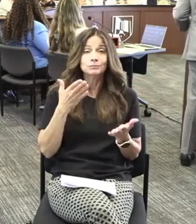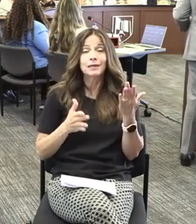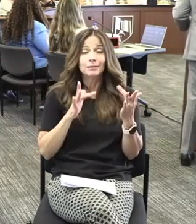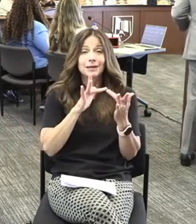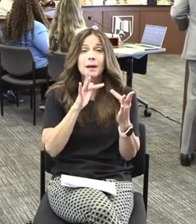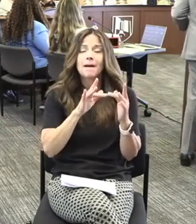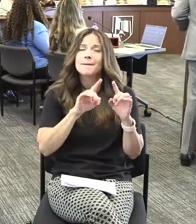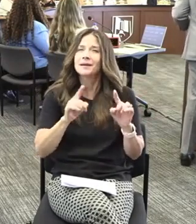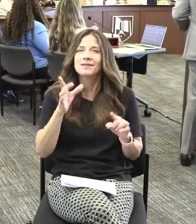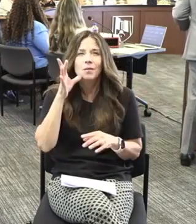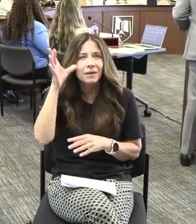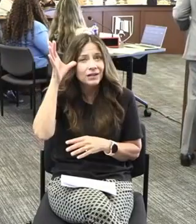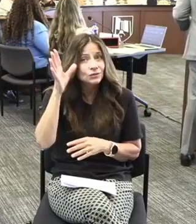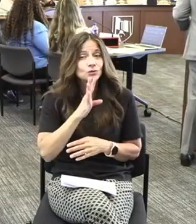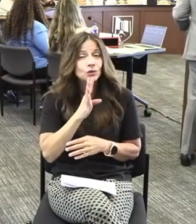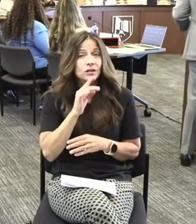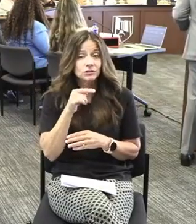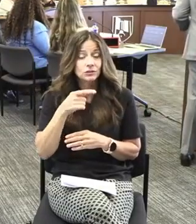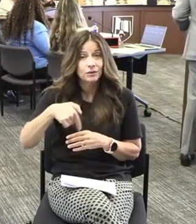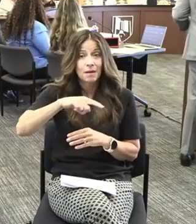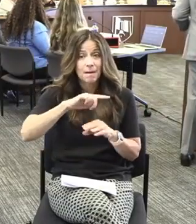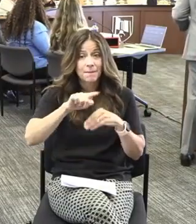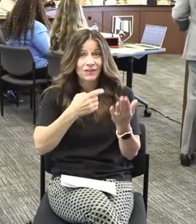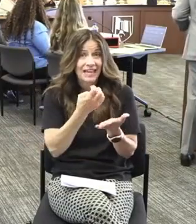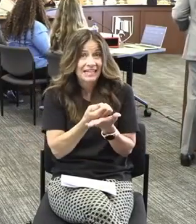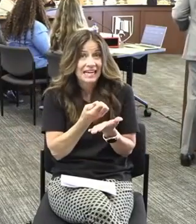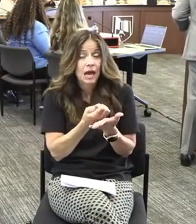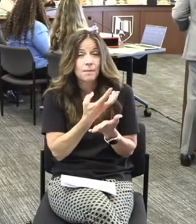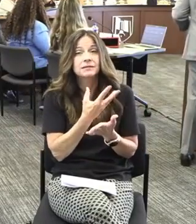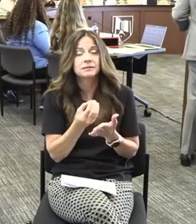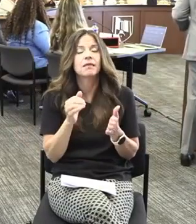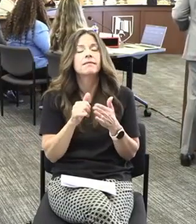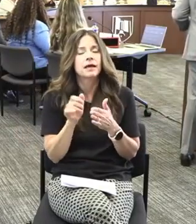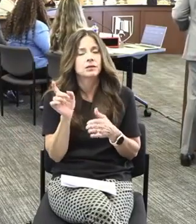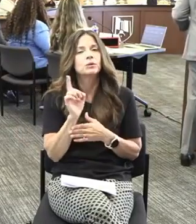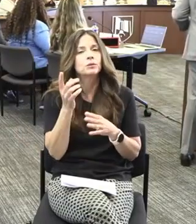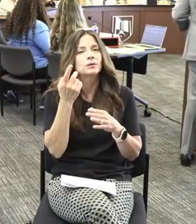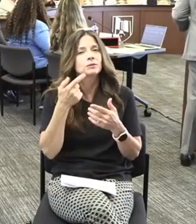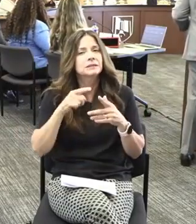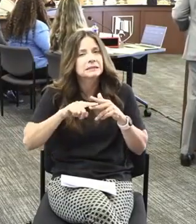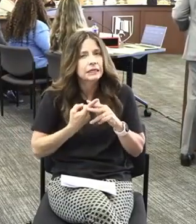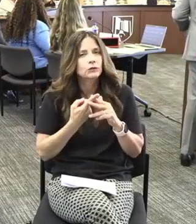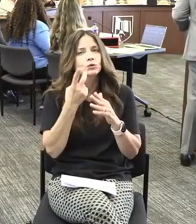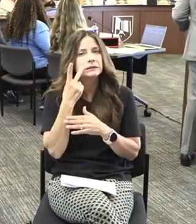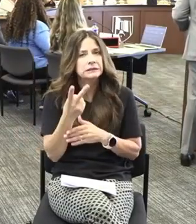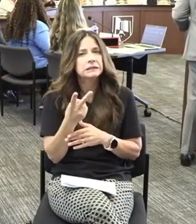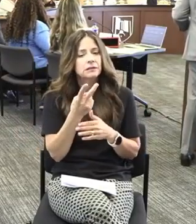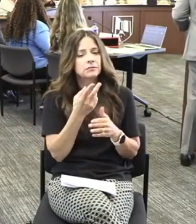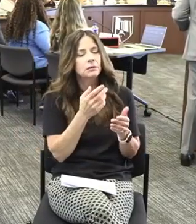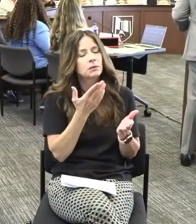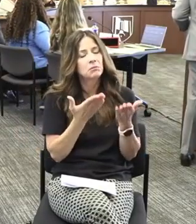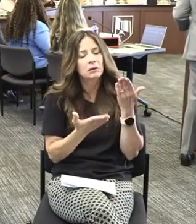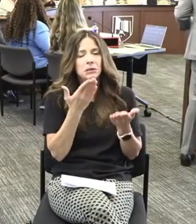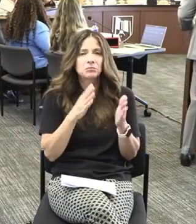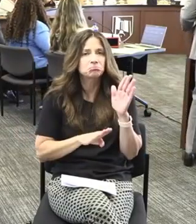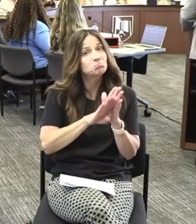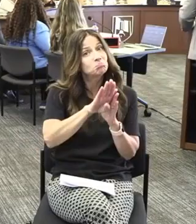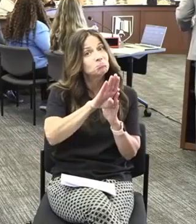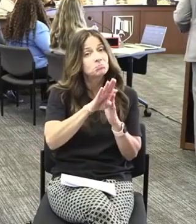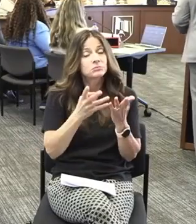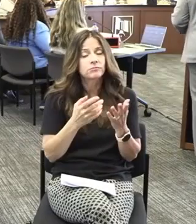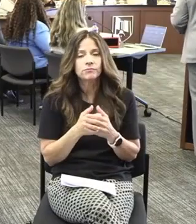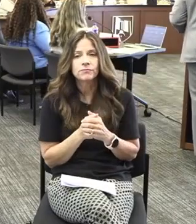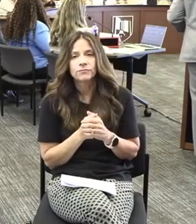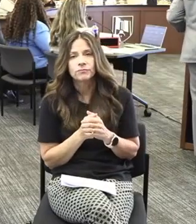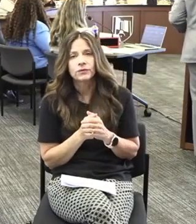you reach the parents and you talk to them about the economics, I think that's where we're going to start to see a shift, right? And we